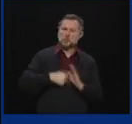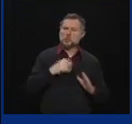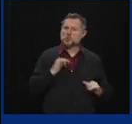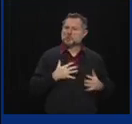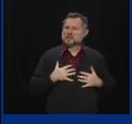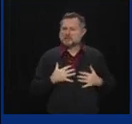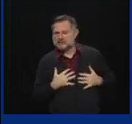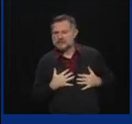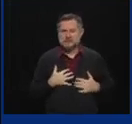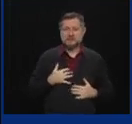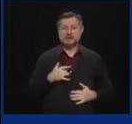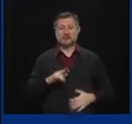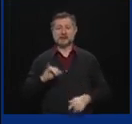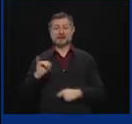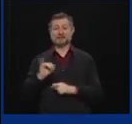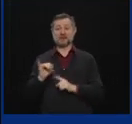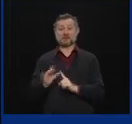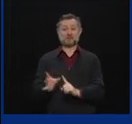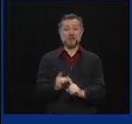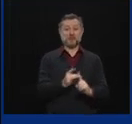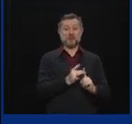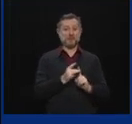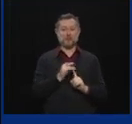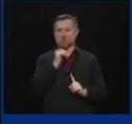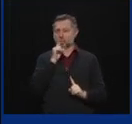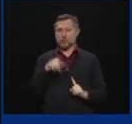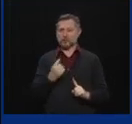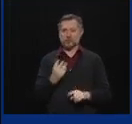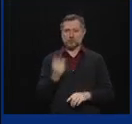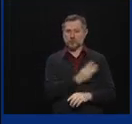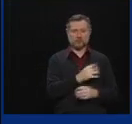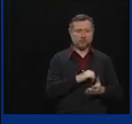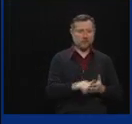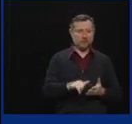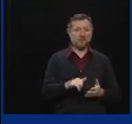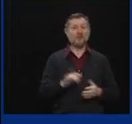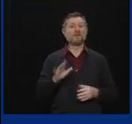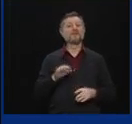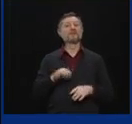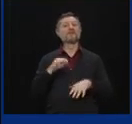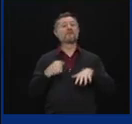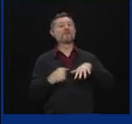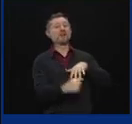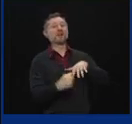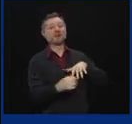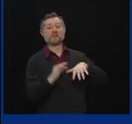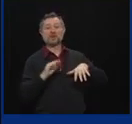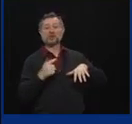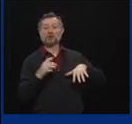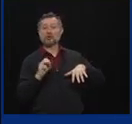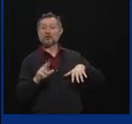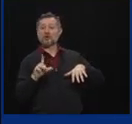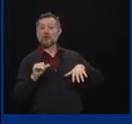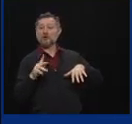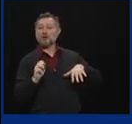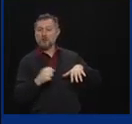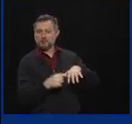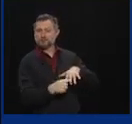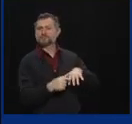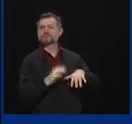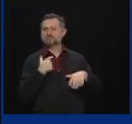here in Western New York, but we're seeing in the Finger Lakes and some other regions, and I'll go into the details, and then I'm going to send out a